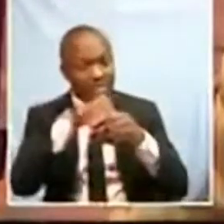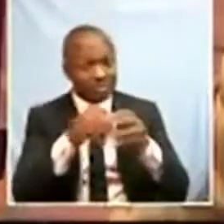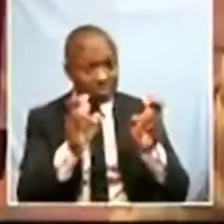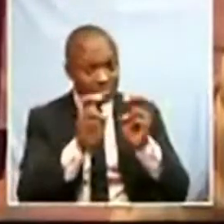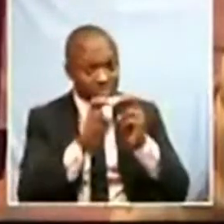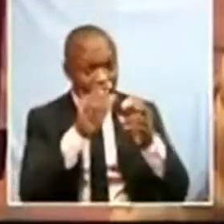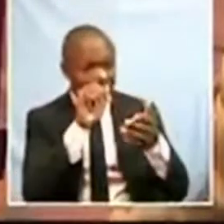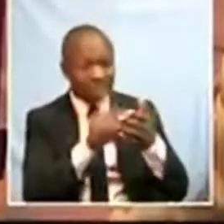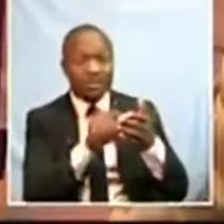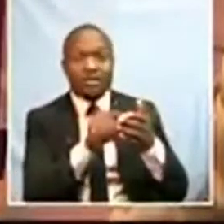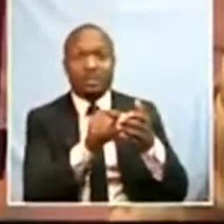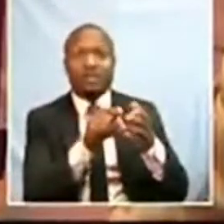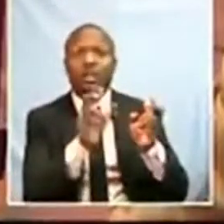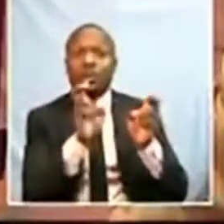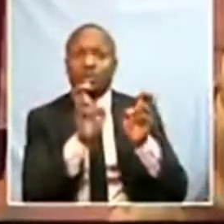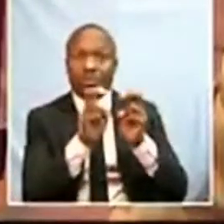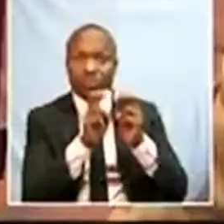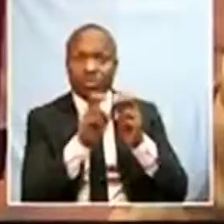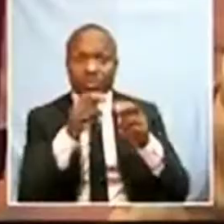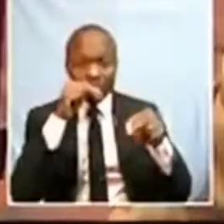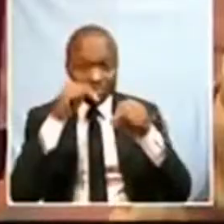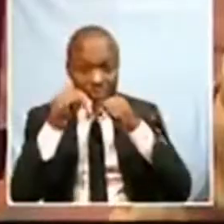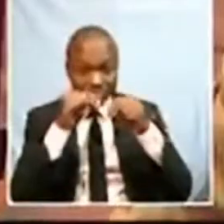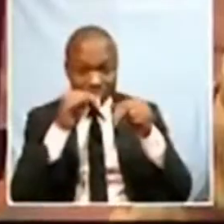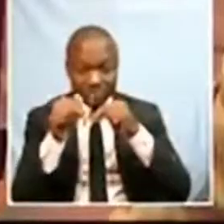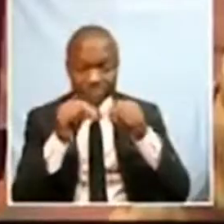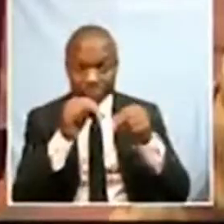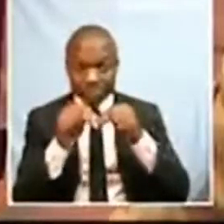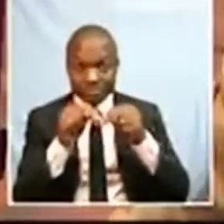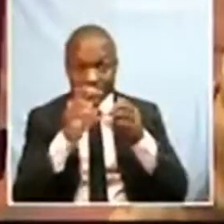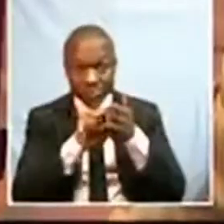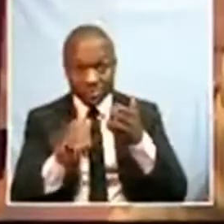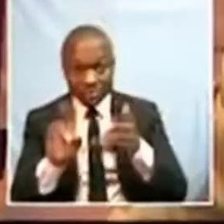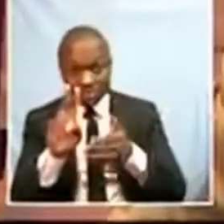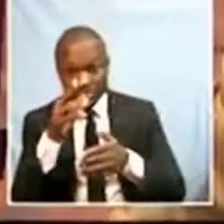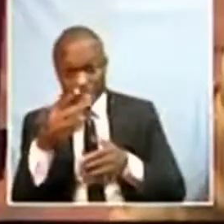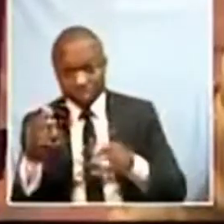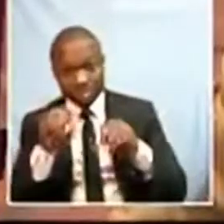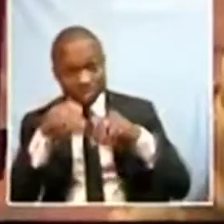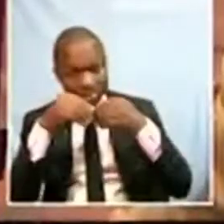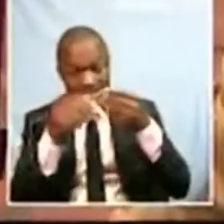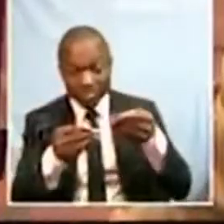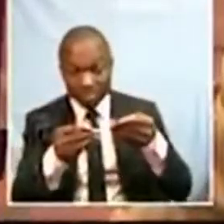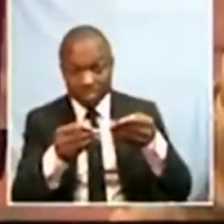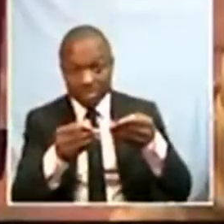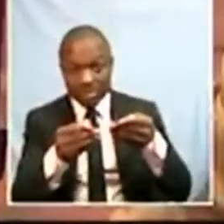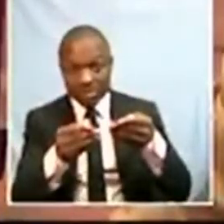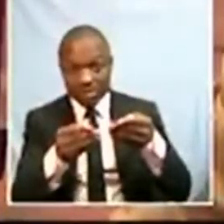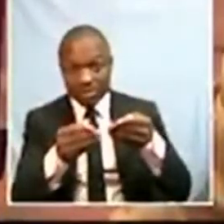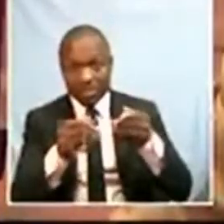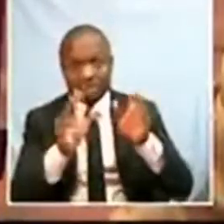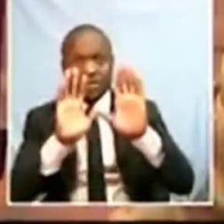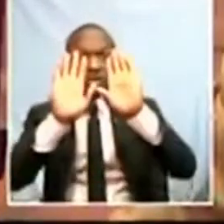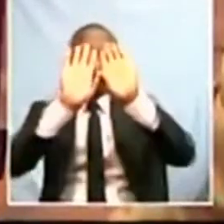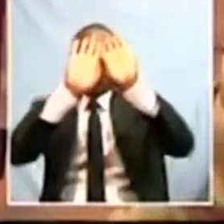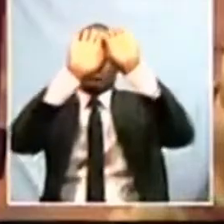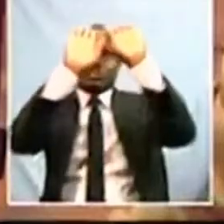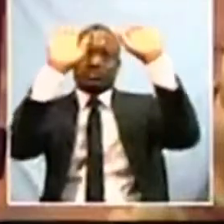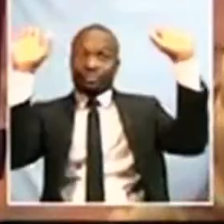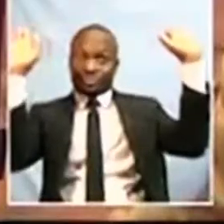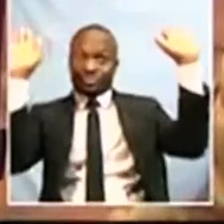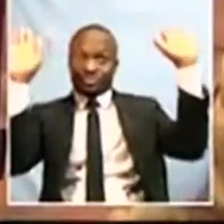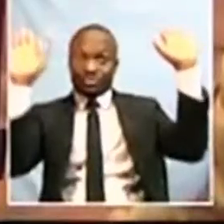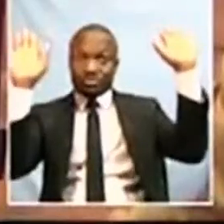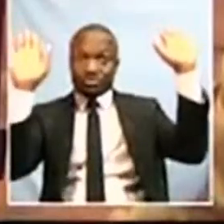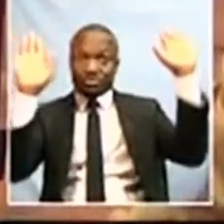because this contract was negotiated. By removing those two items, maybe I'll give an example of a ramp and ceiling board. So what we've